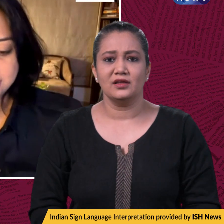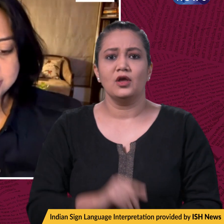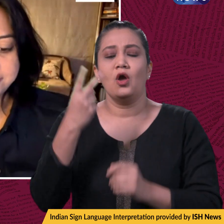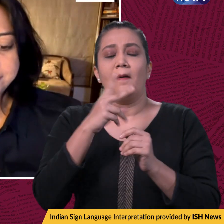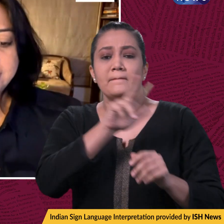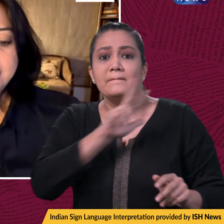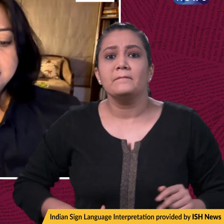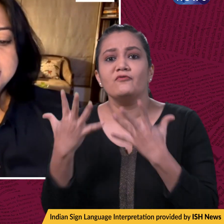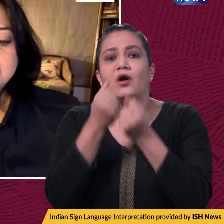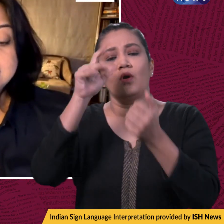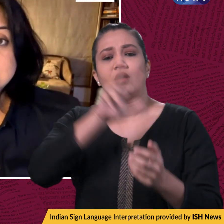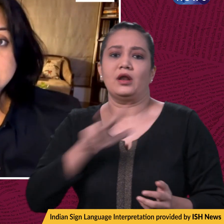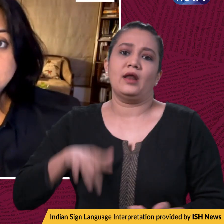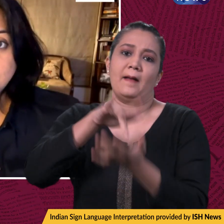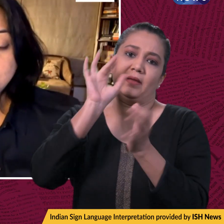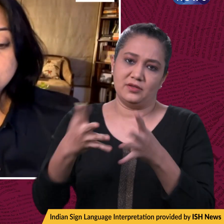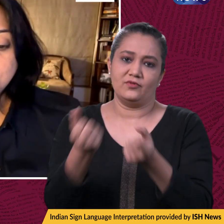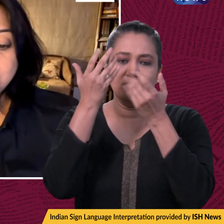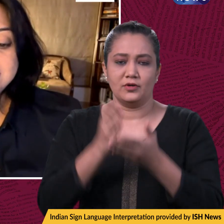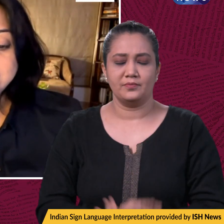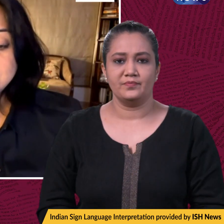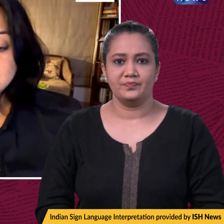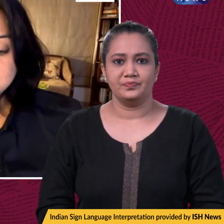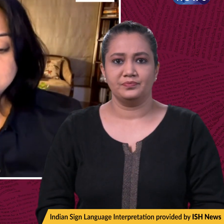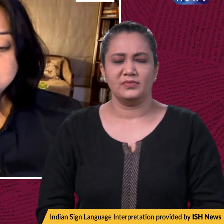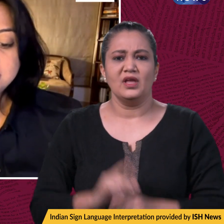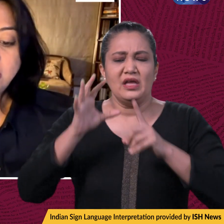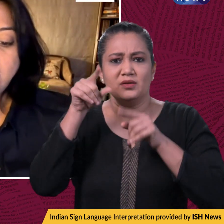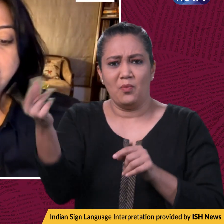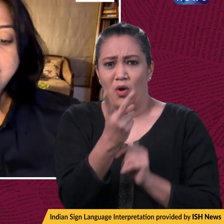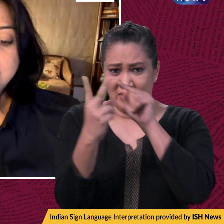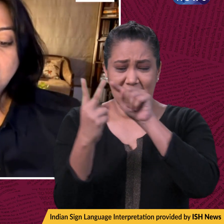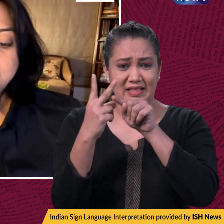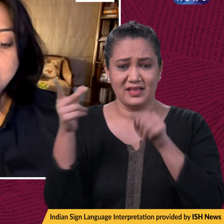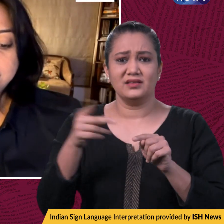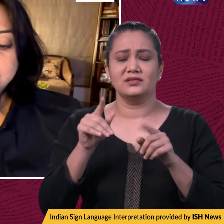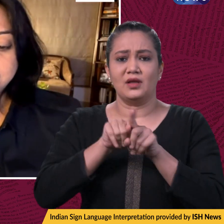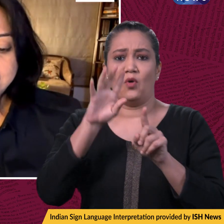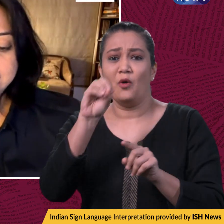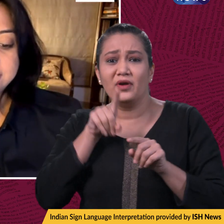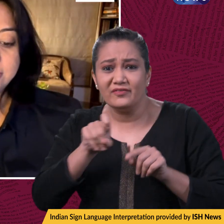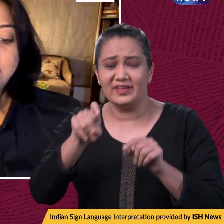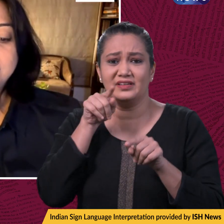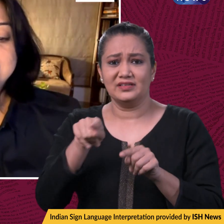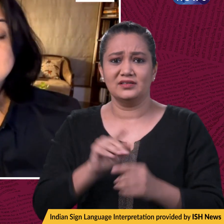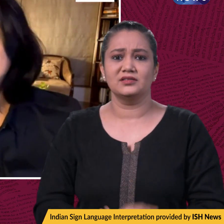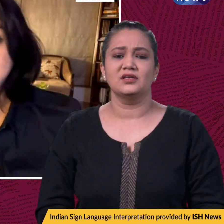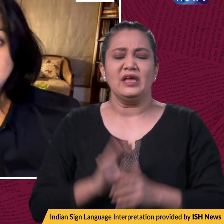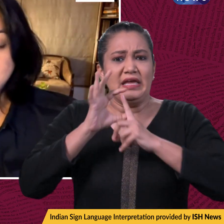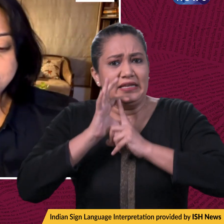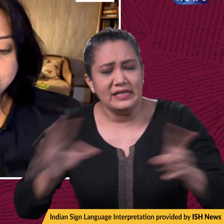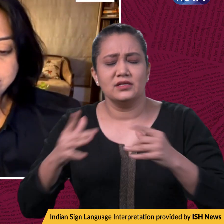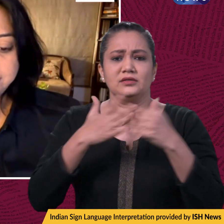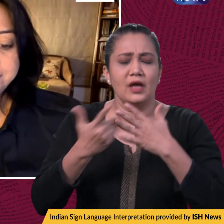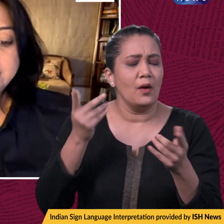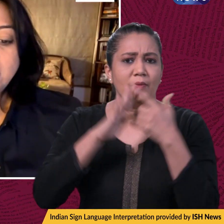of Karnataka. Mr. Agarwal said, and I quote, "No severe symptoms of the Omicron variant of COVID-19 have been